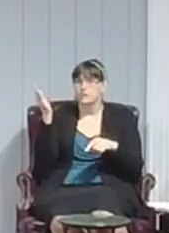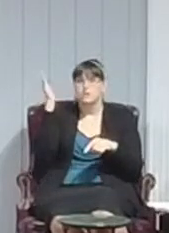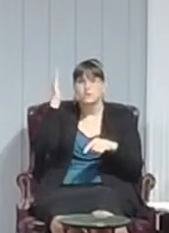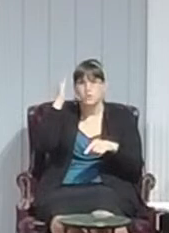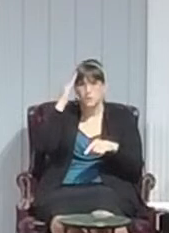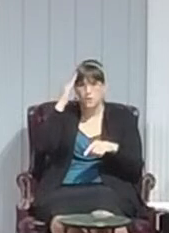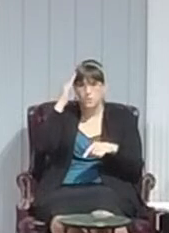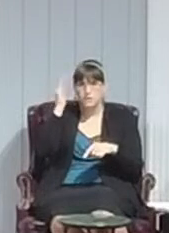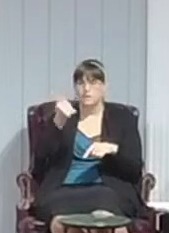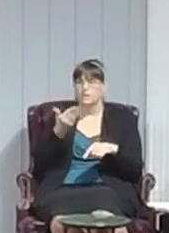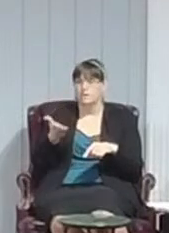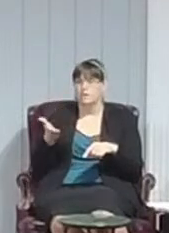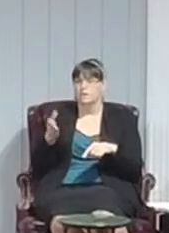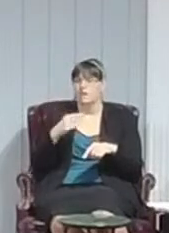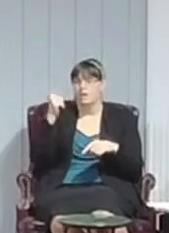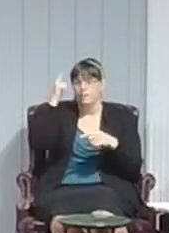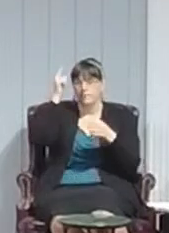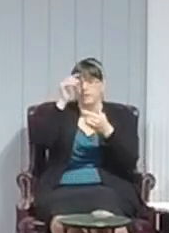believing it.